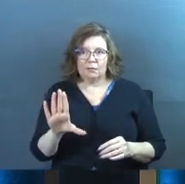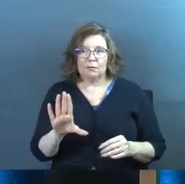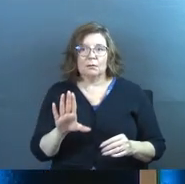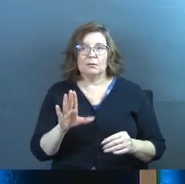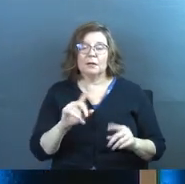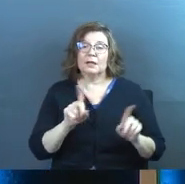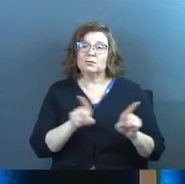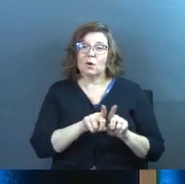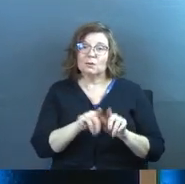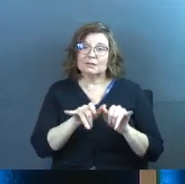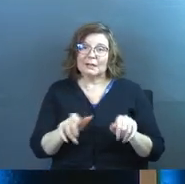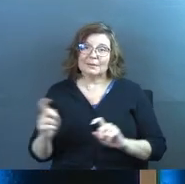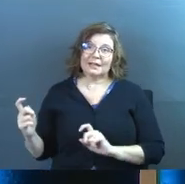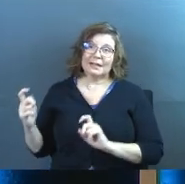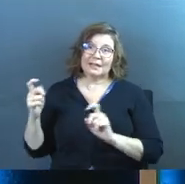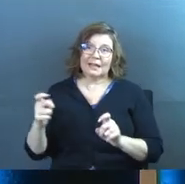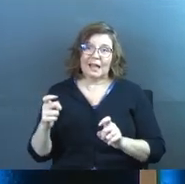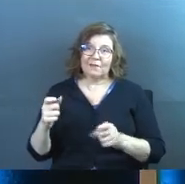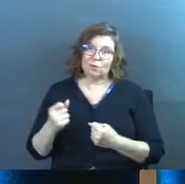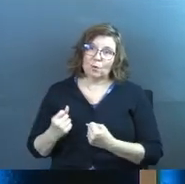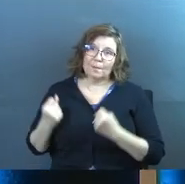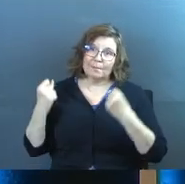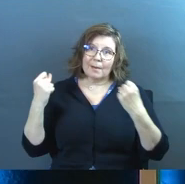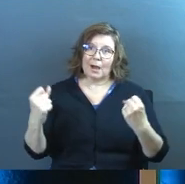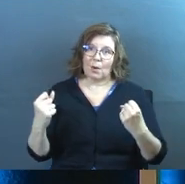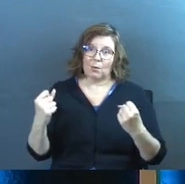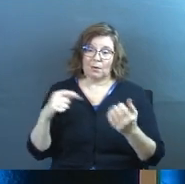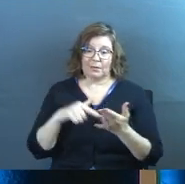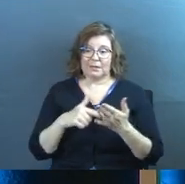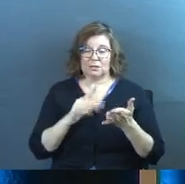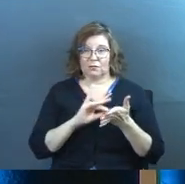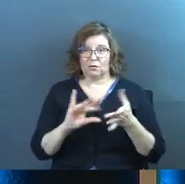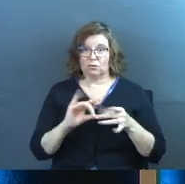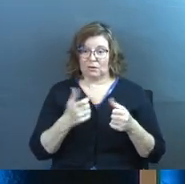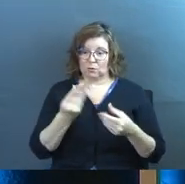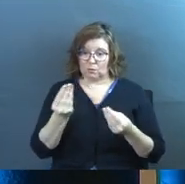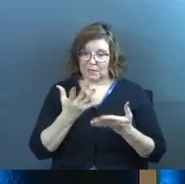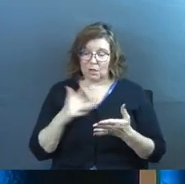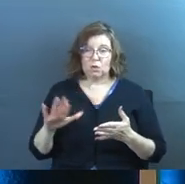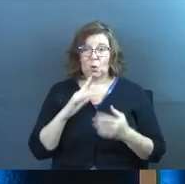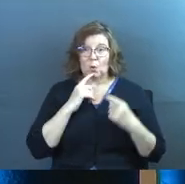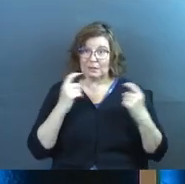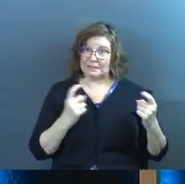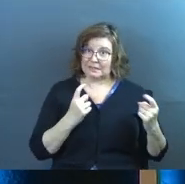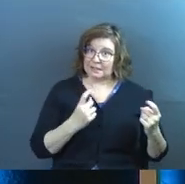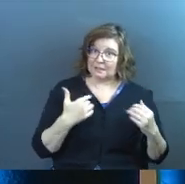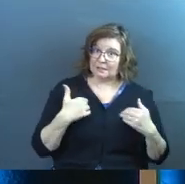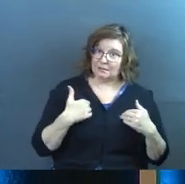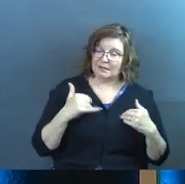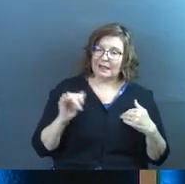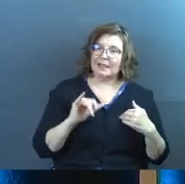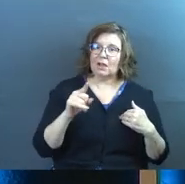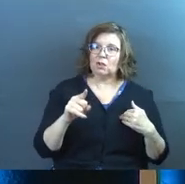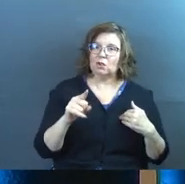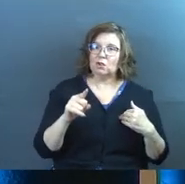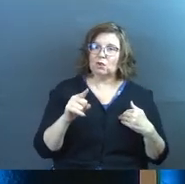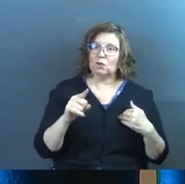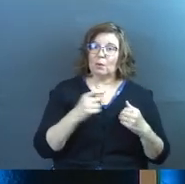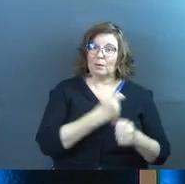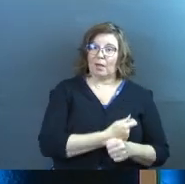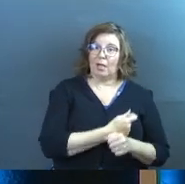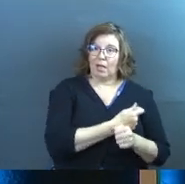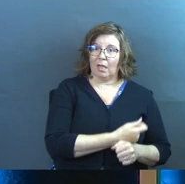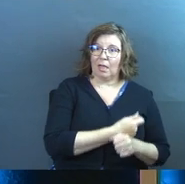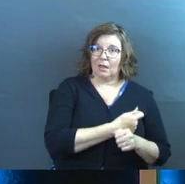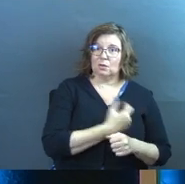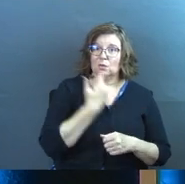pardon. It's power as well. And that's what this verse is trying to tell us. It's saying your sins, it's like you've been a slave